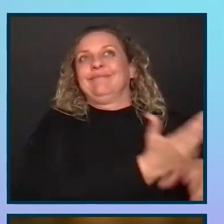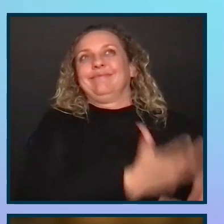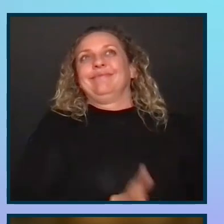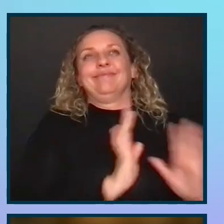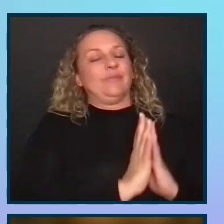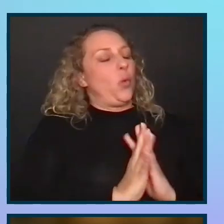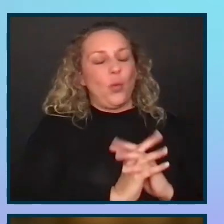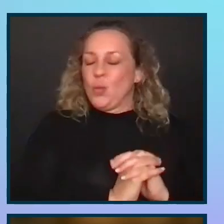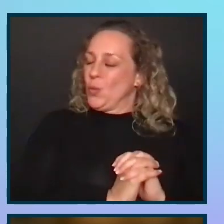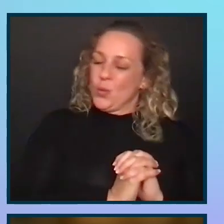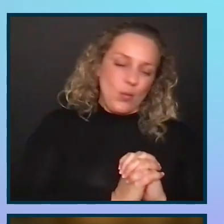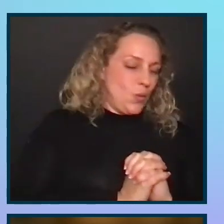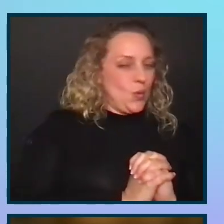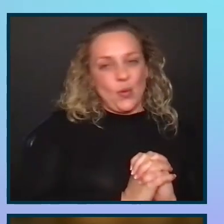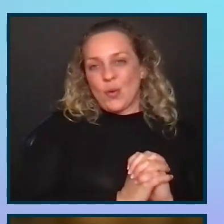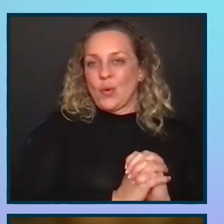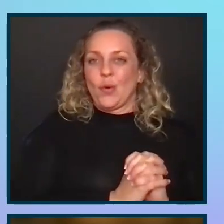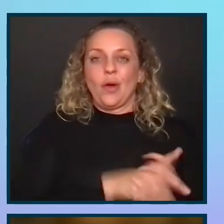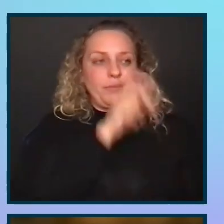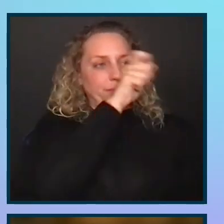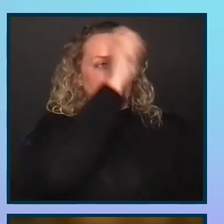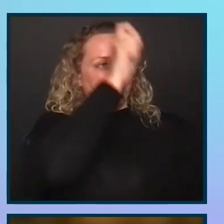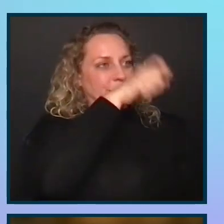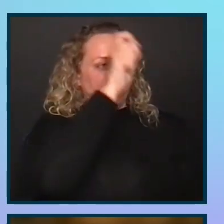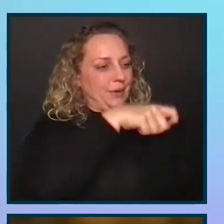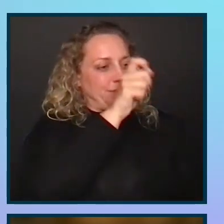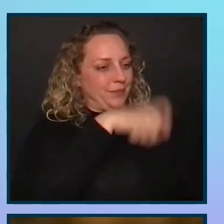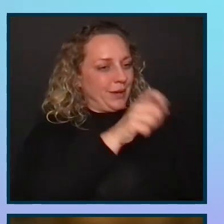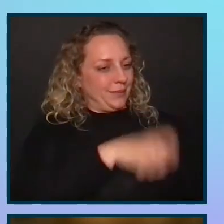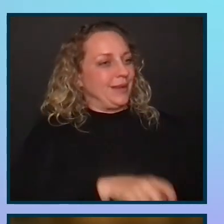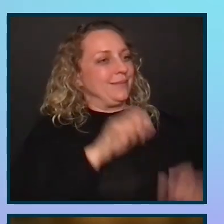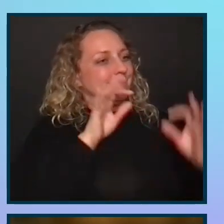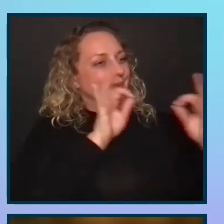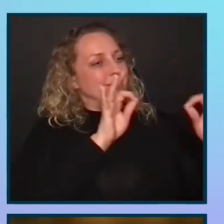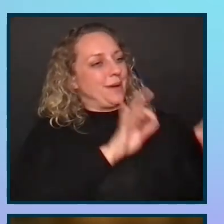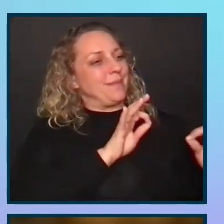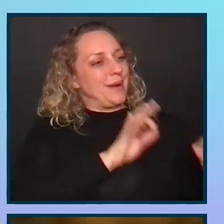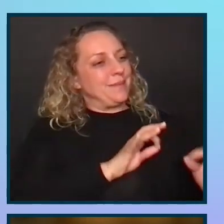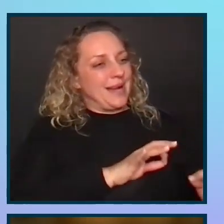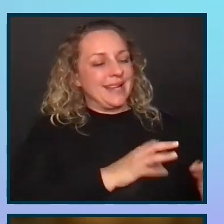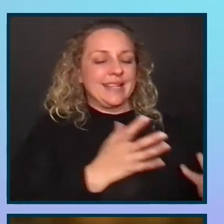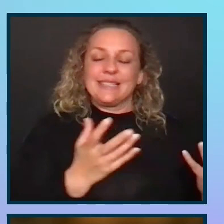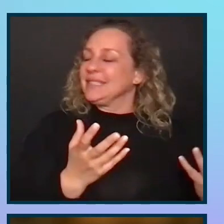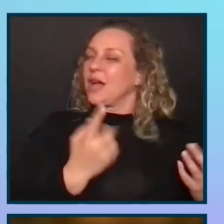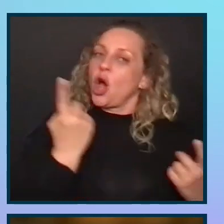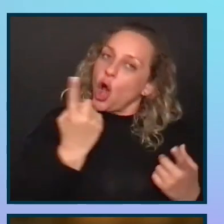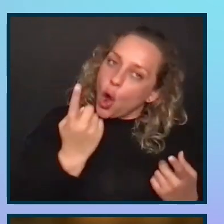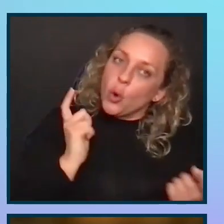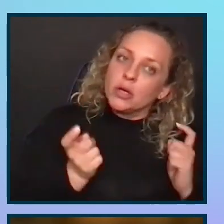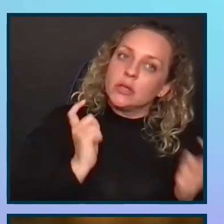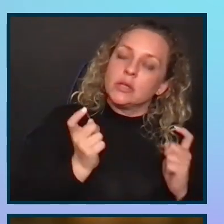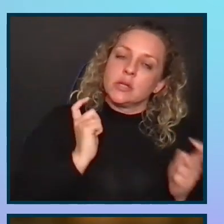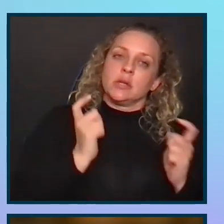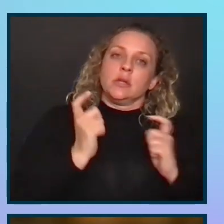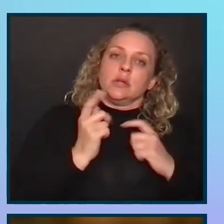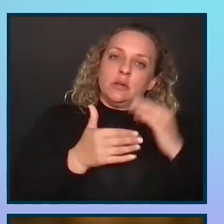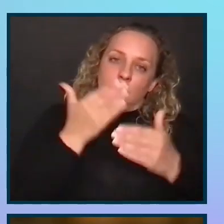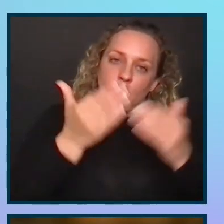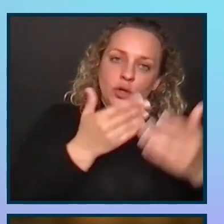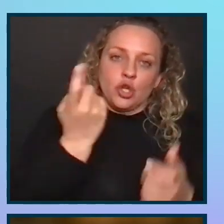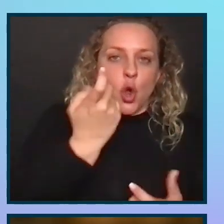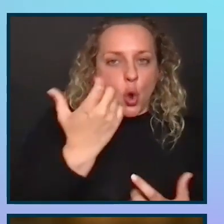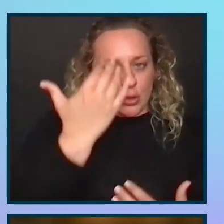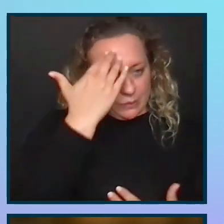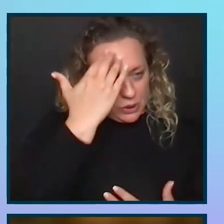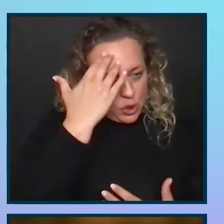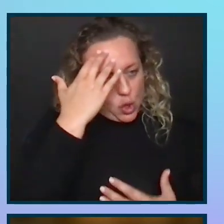no checkbox that we're checking and saying, yes, it's accessible. No, it's not. It's always constantly evolving, and we should always be